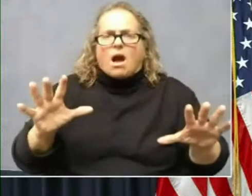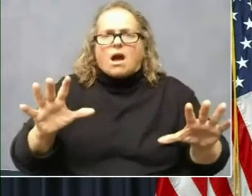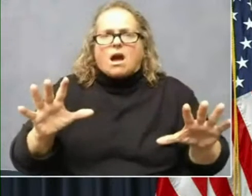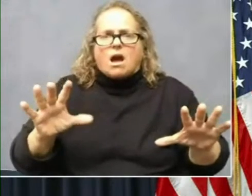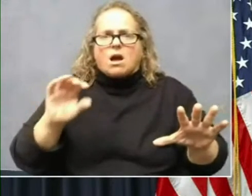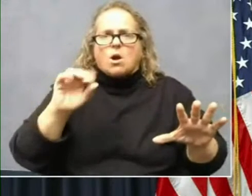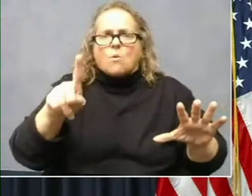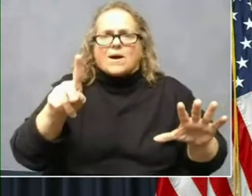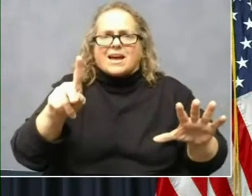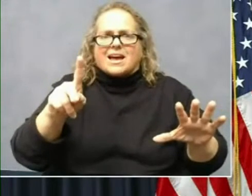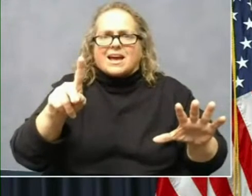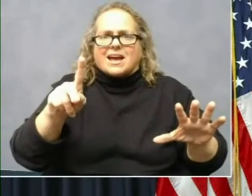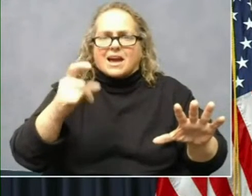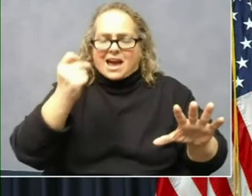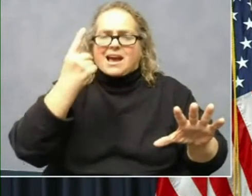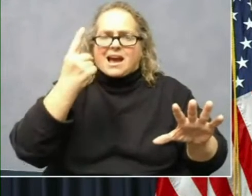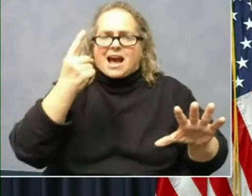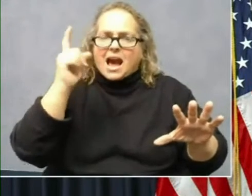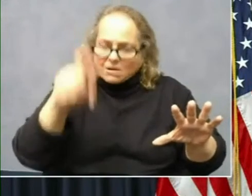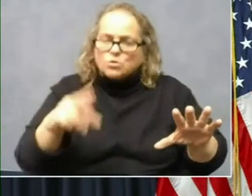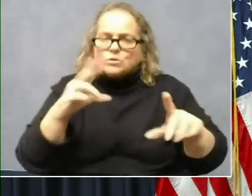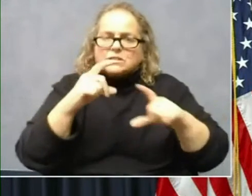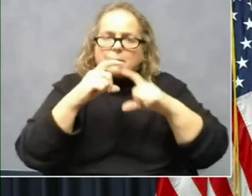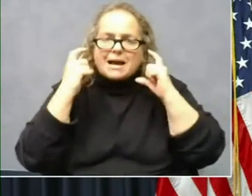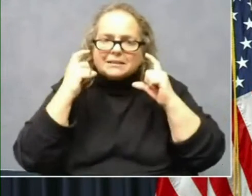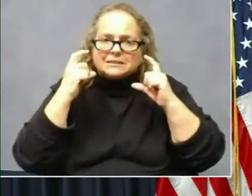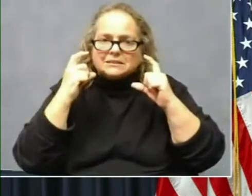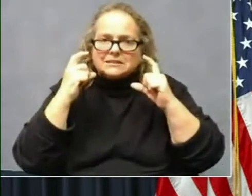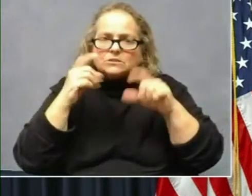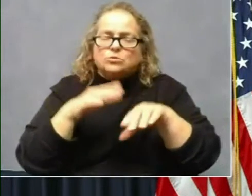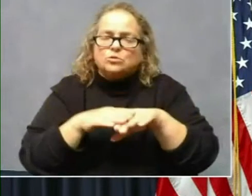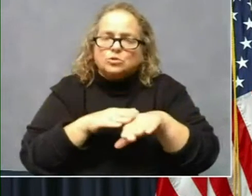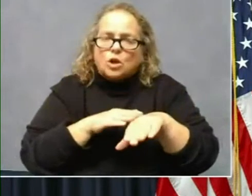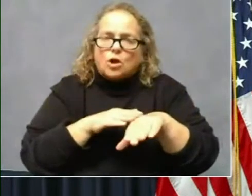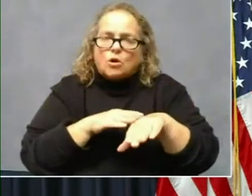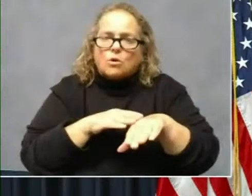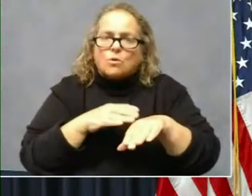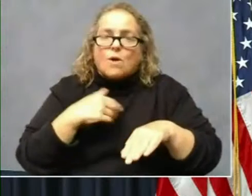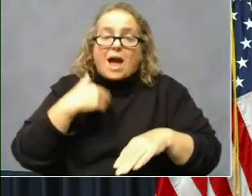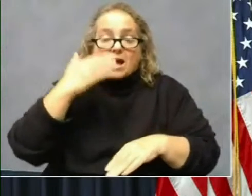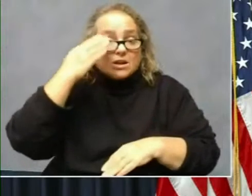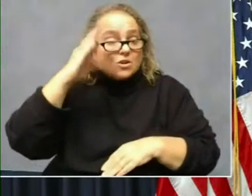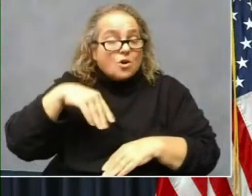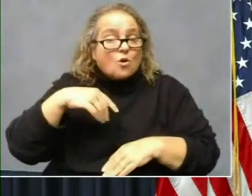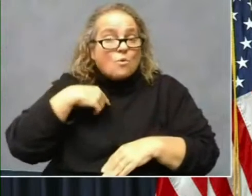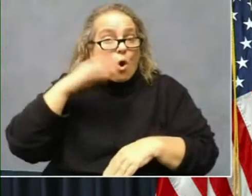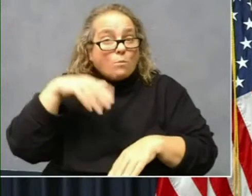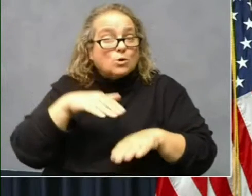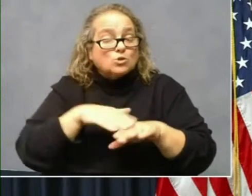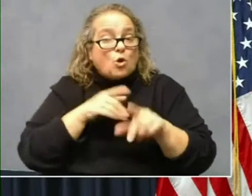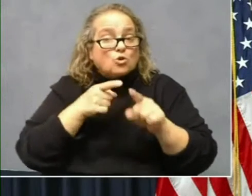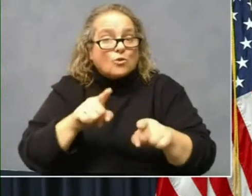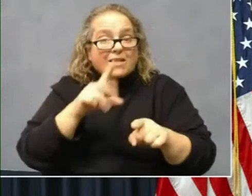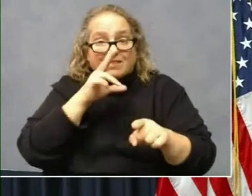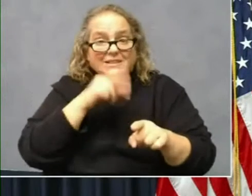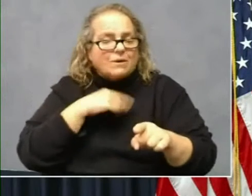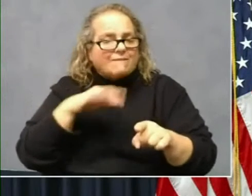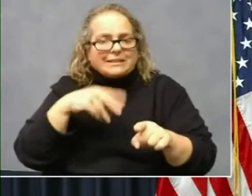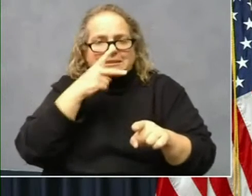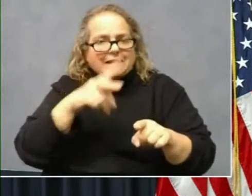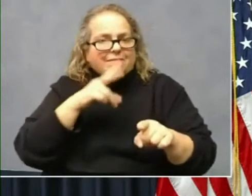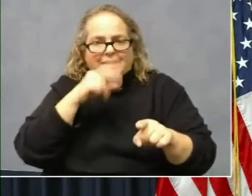would be happening. We just need to see if we haven't seen that Thanksgiving data yet. Melissa Patrick from Kentucky Health News.